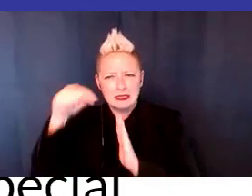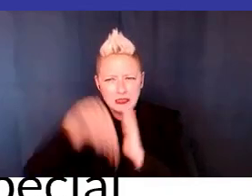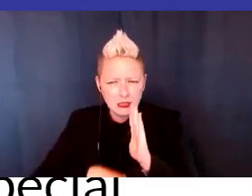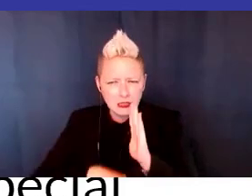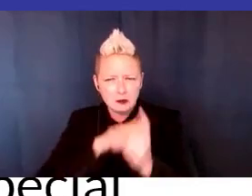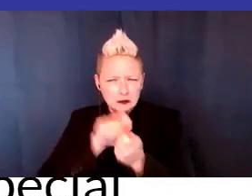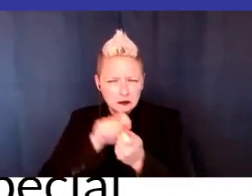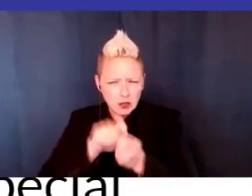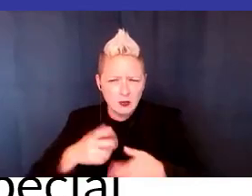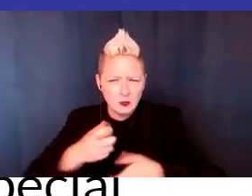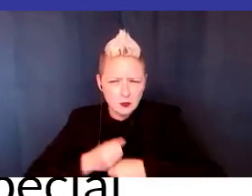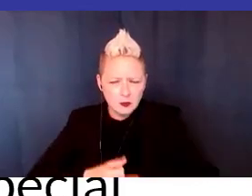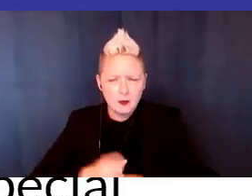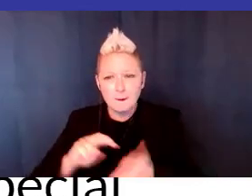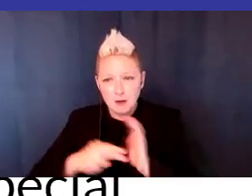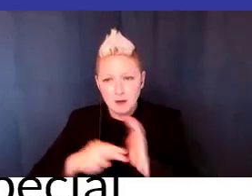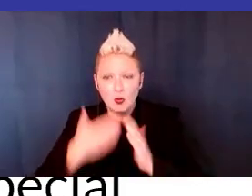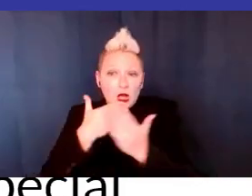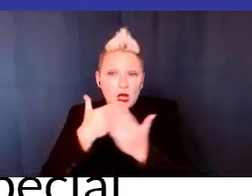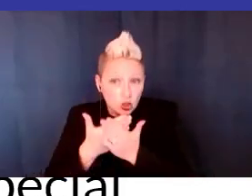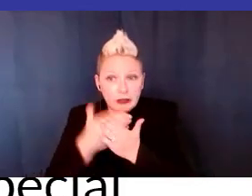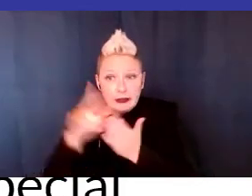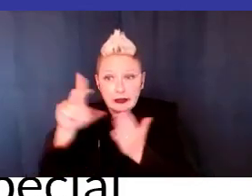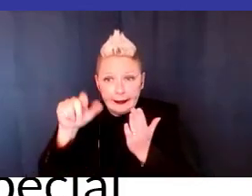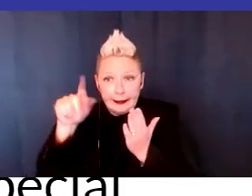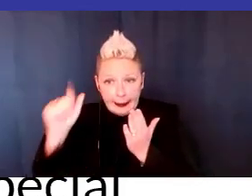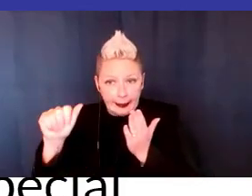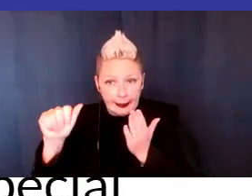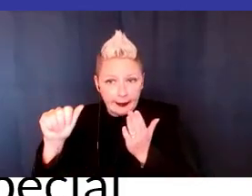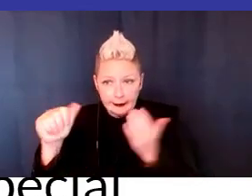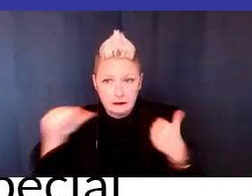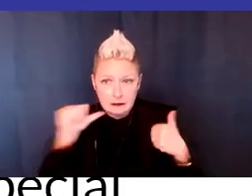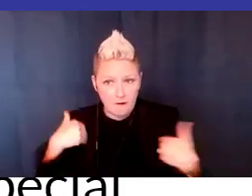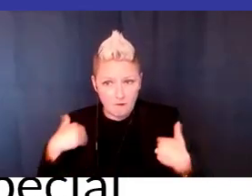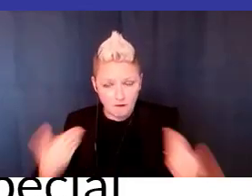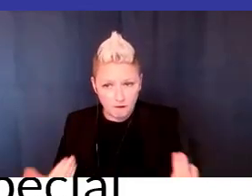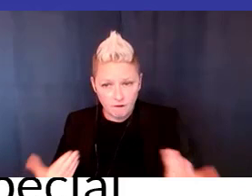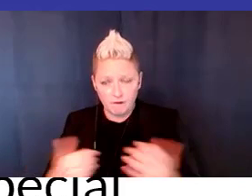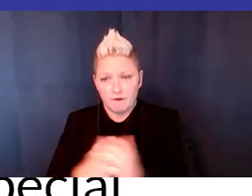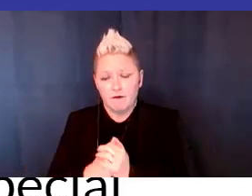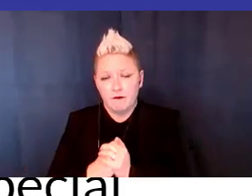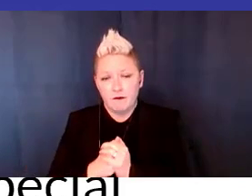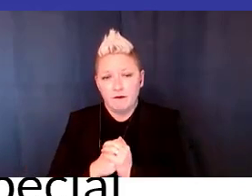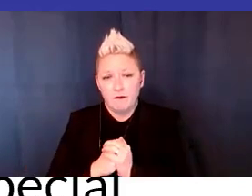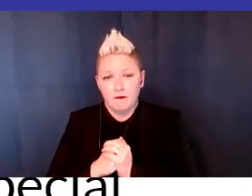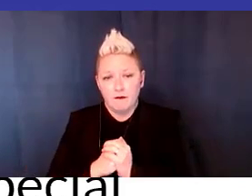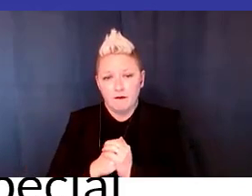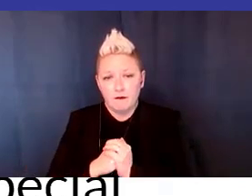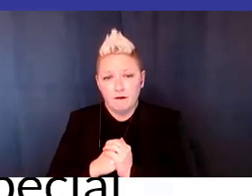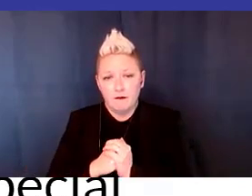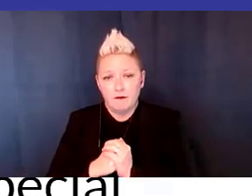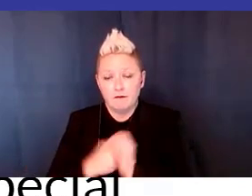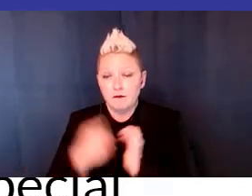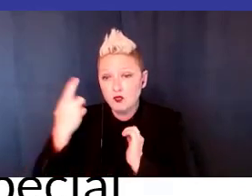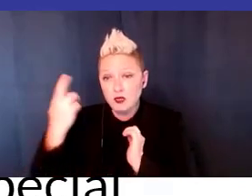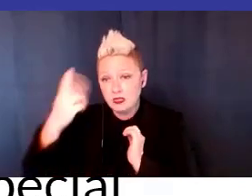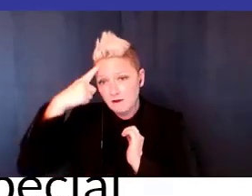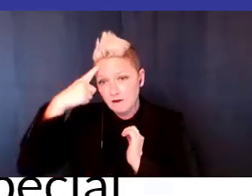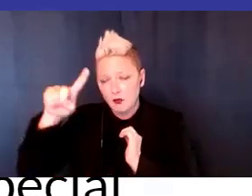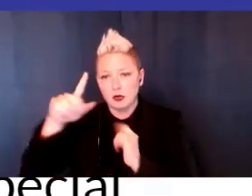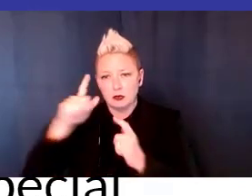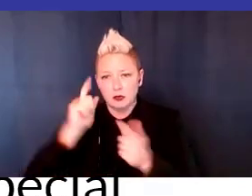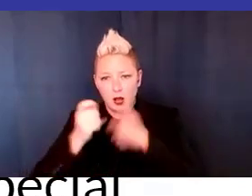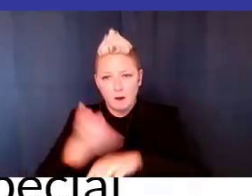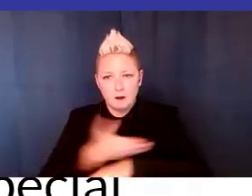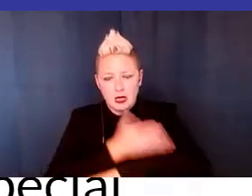concise, meaningful, and relevant data in front of them. And so one of the reasons for updating our framework is, as we were doing those